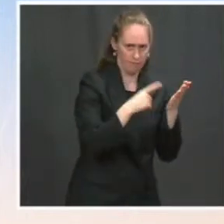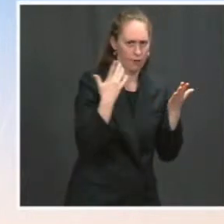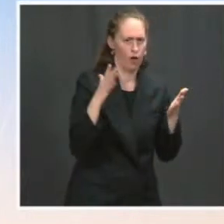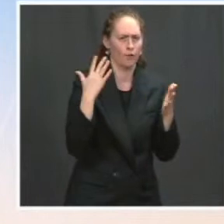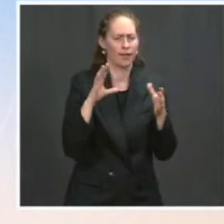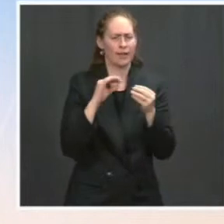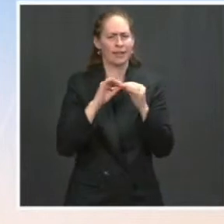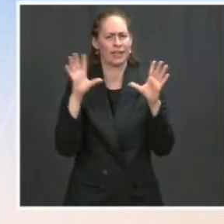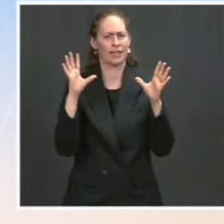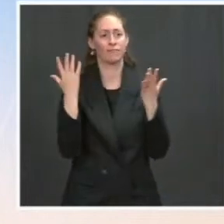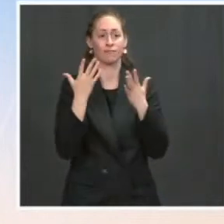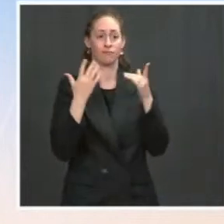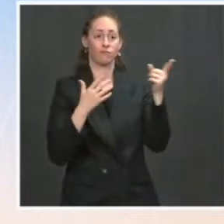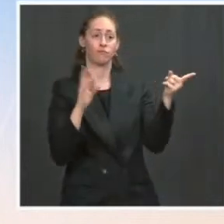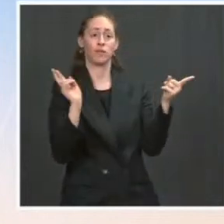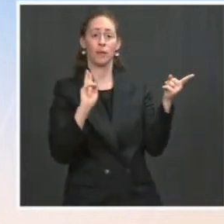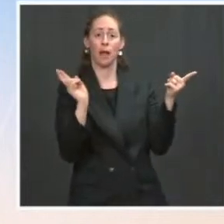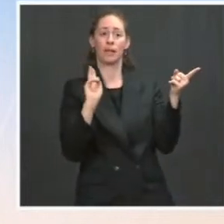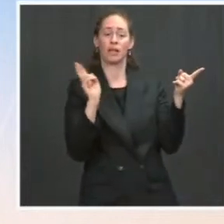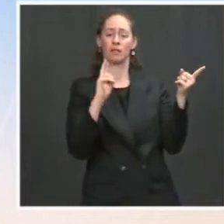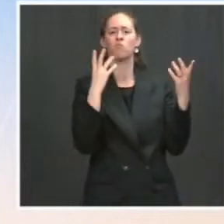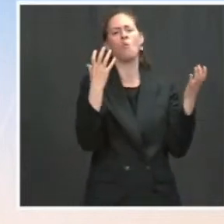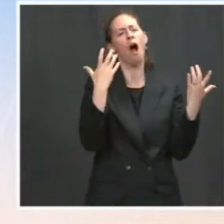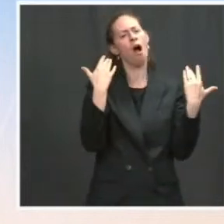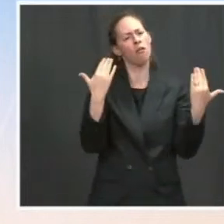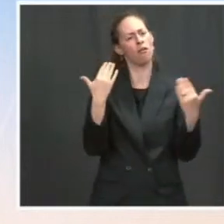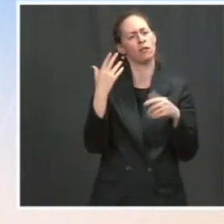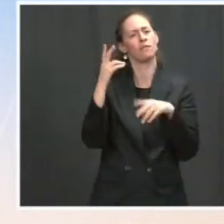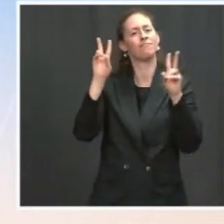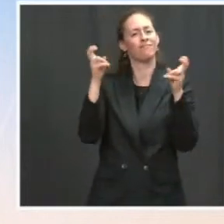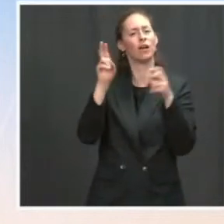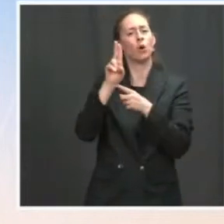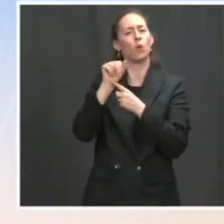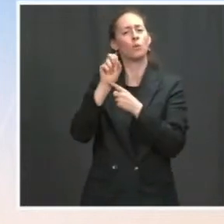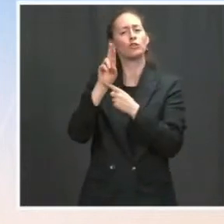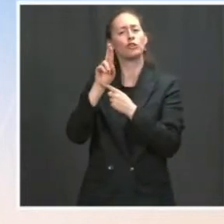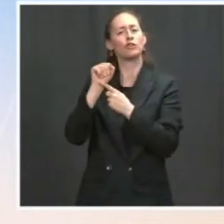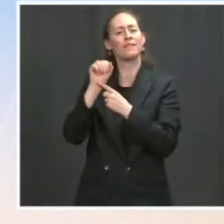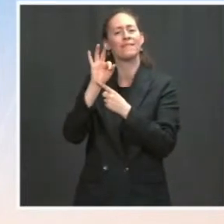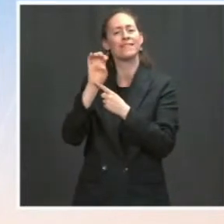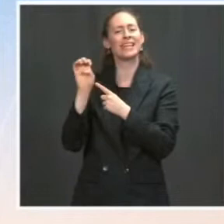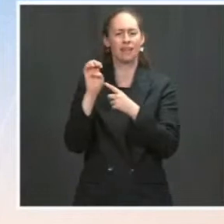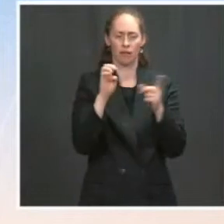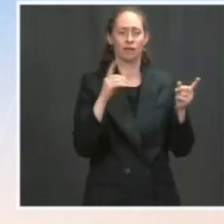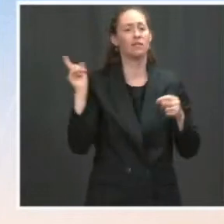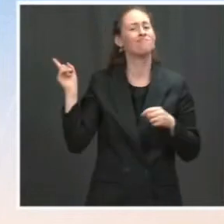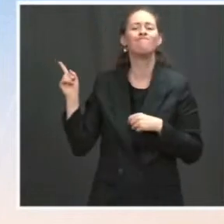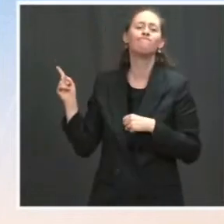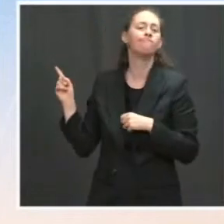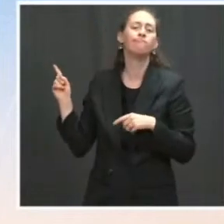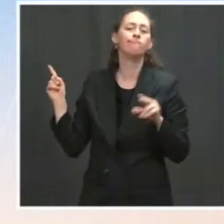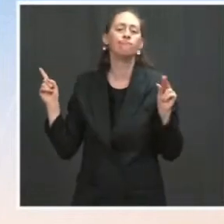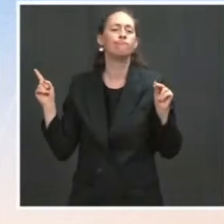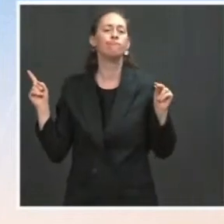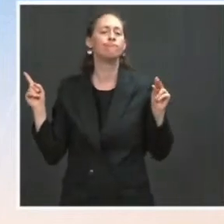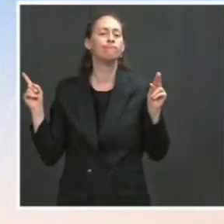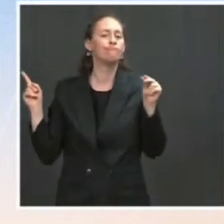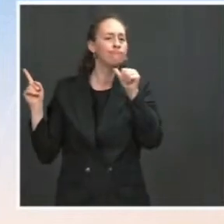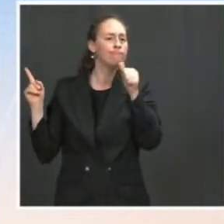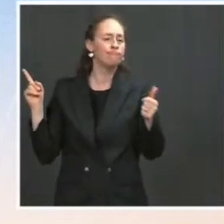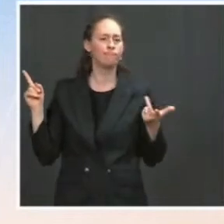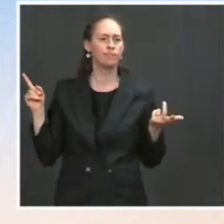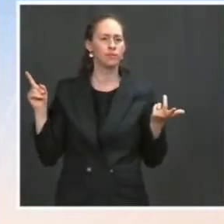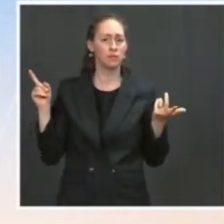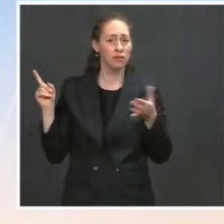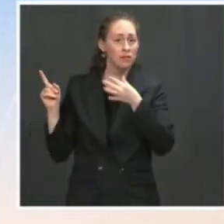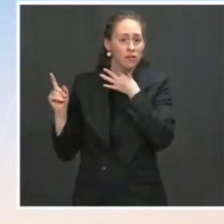don't understand what the deal space is here when their pay-fors are considered non-starters by you guys and your pay-fors are considered non-starters by theirs.